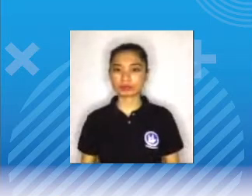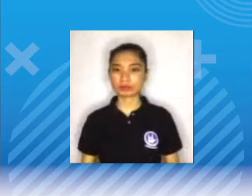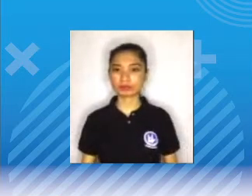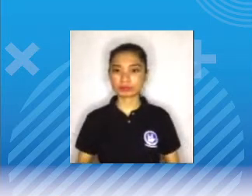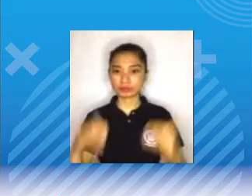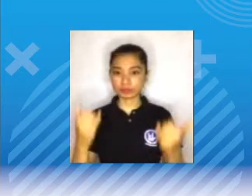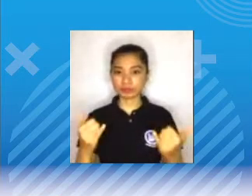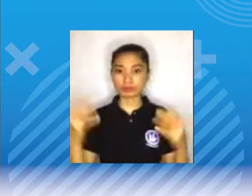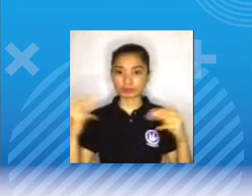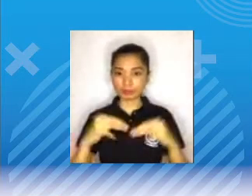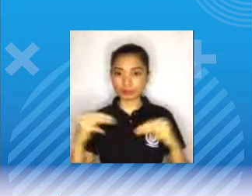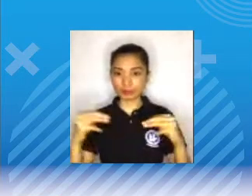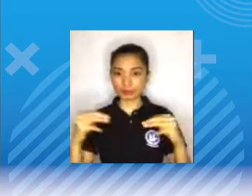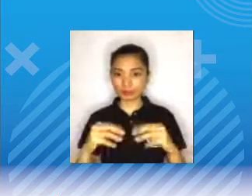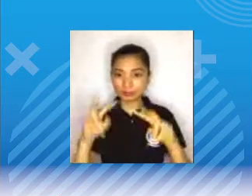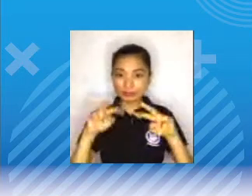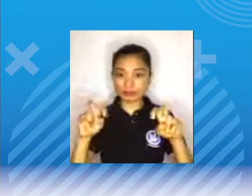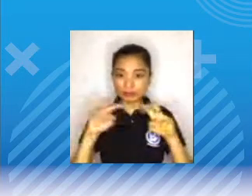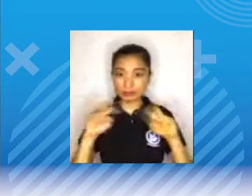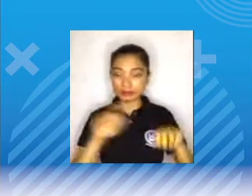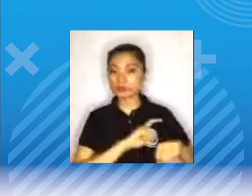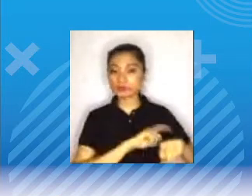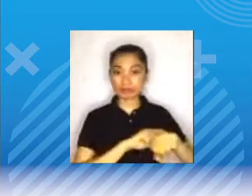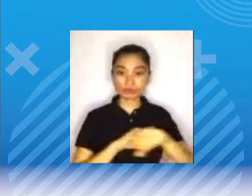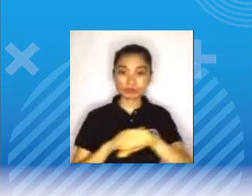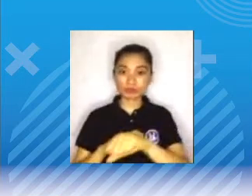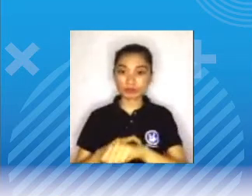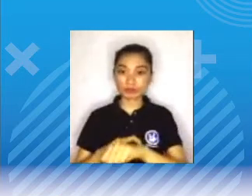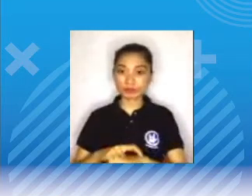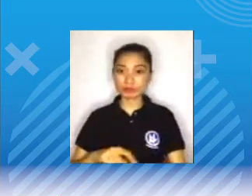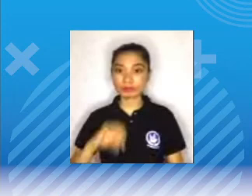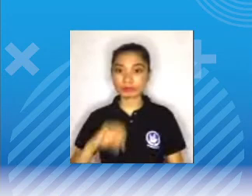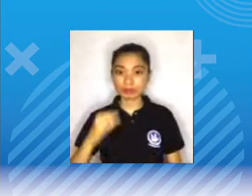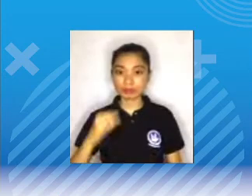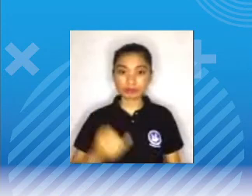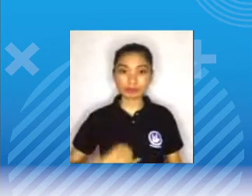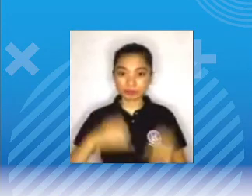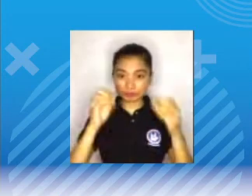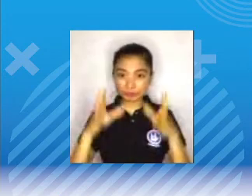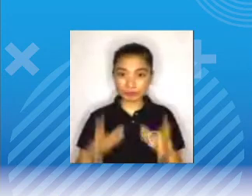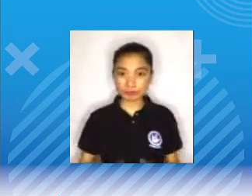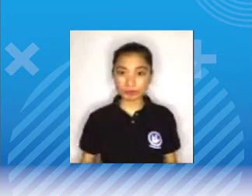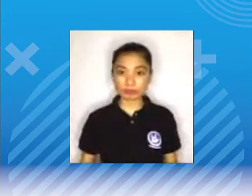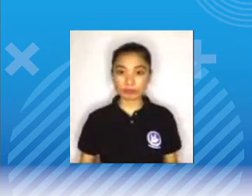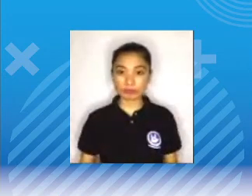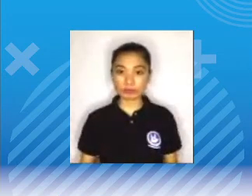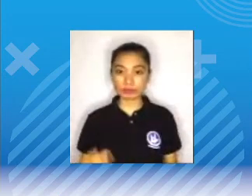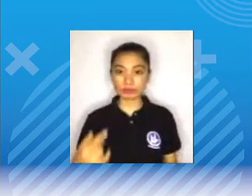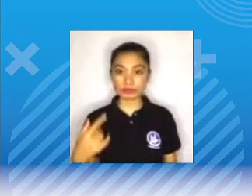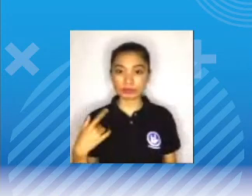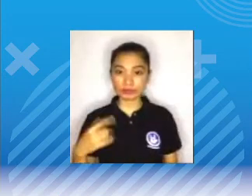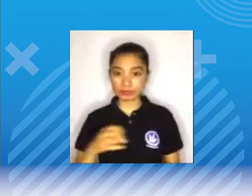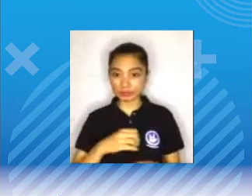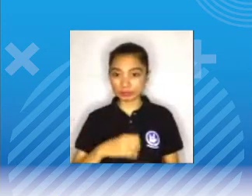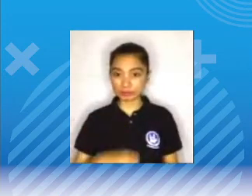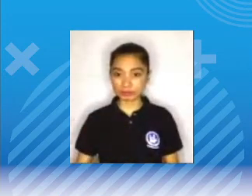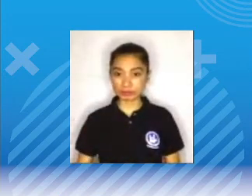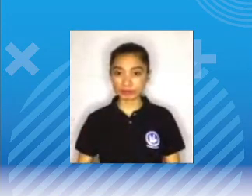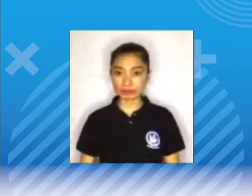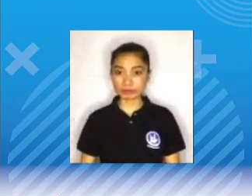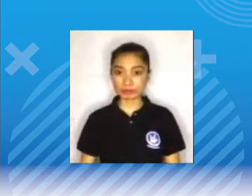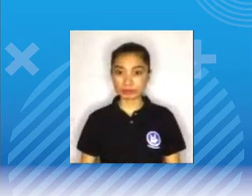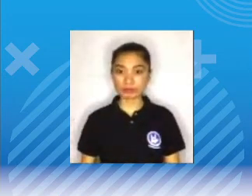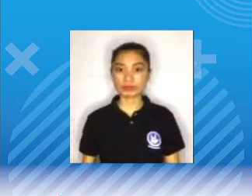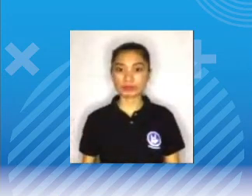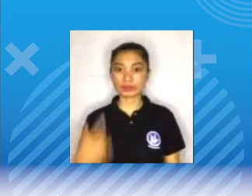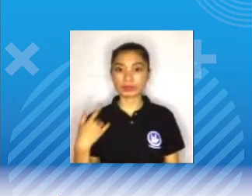invited speakers, presenters, also in our virtual research o'clock, nabanggit nga po ng ating co-host na si Michael,